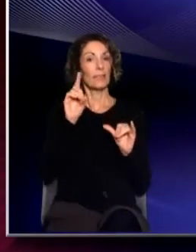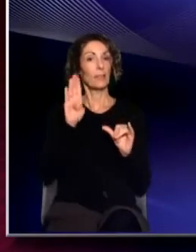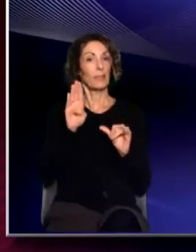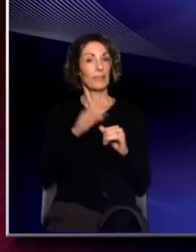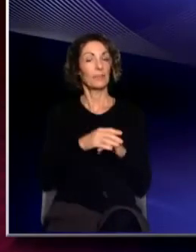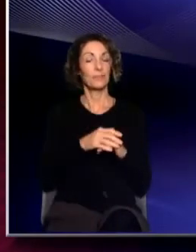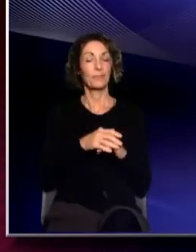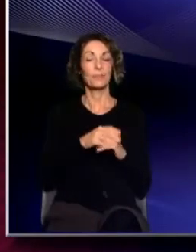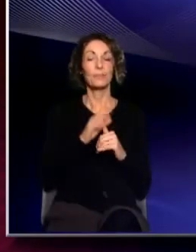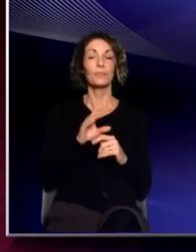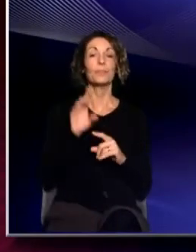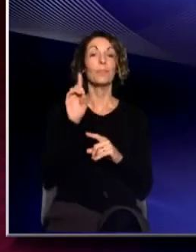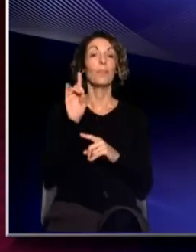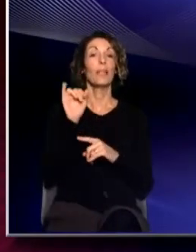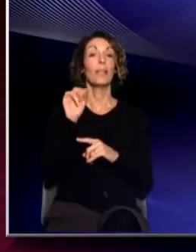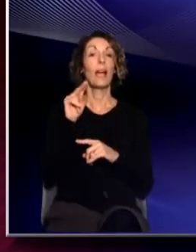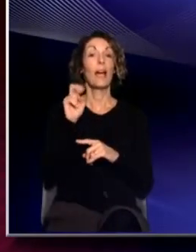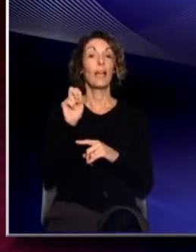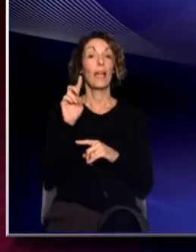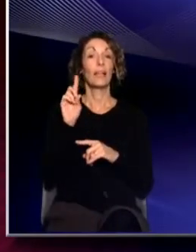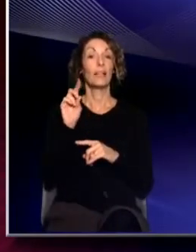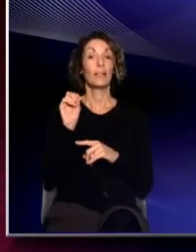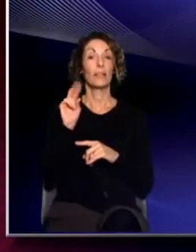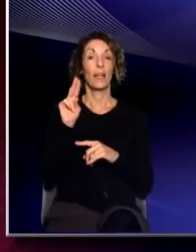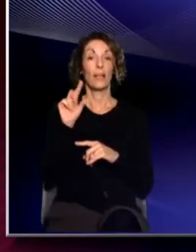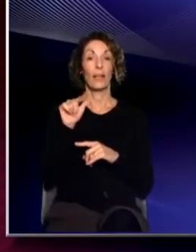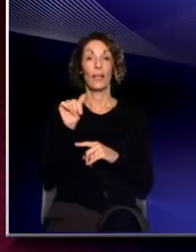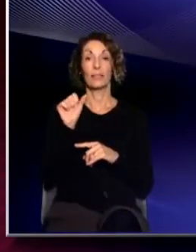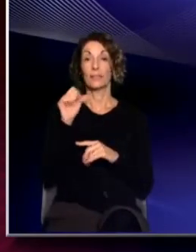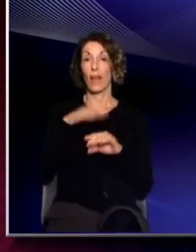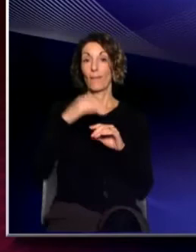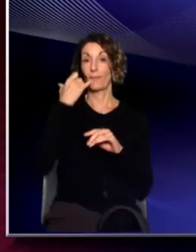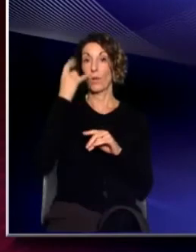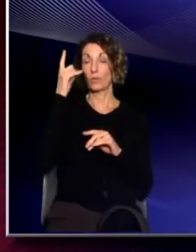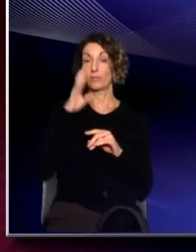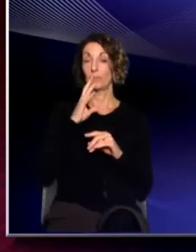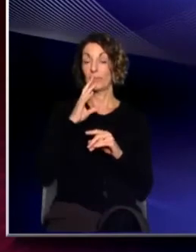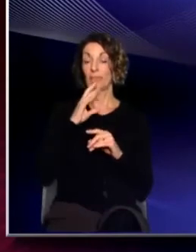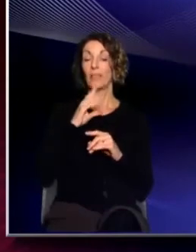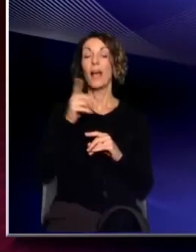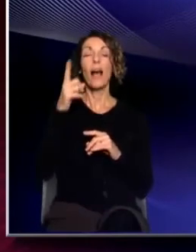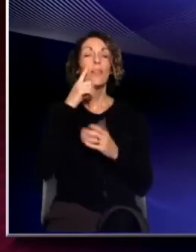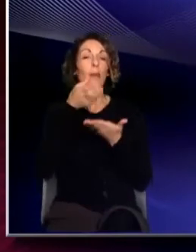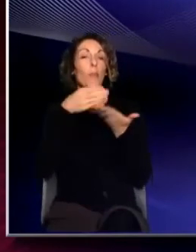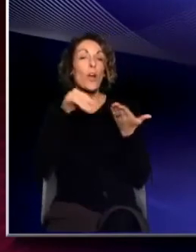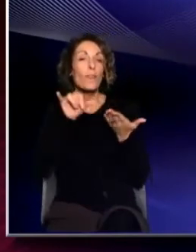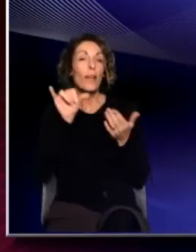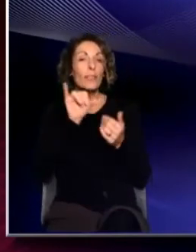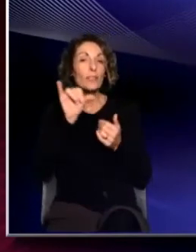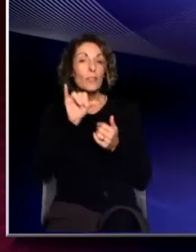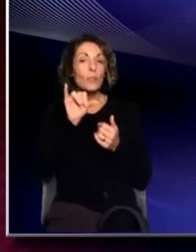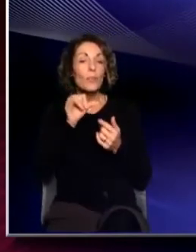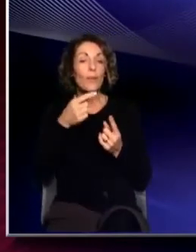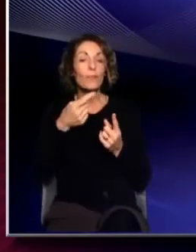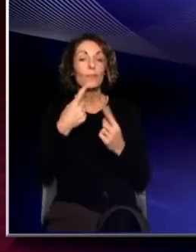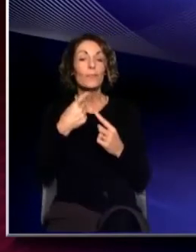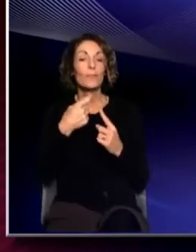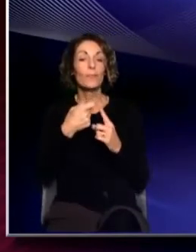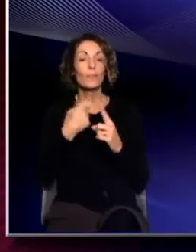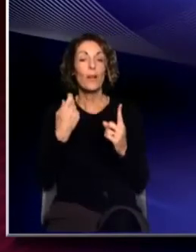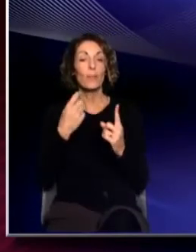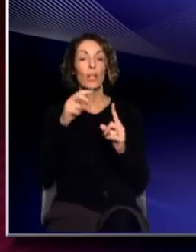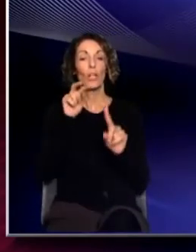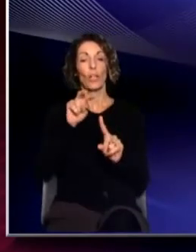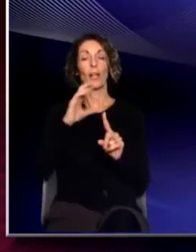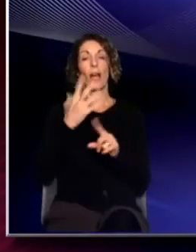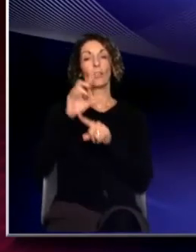This is Diane Douglas. I think a piece of this, too, comes from looking at our traditional district, our